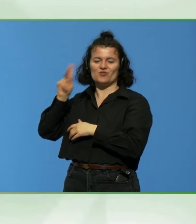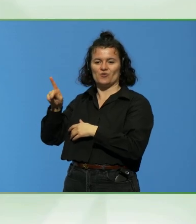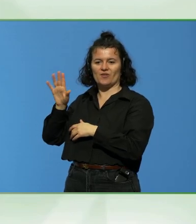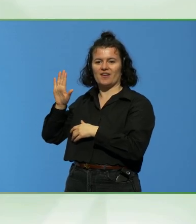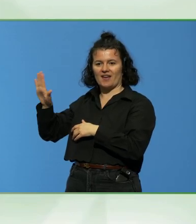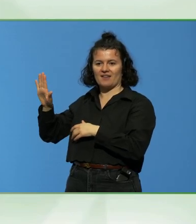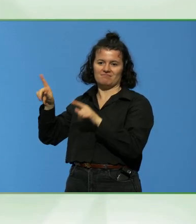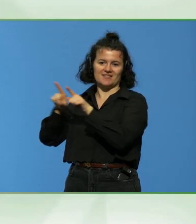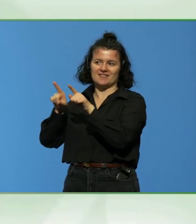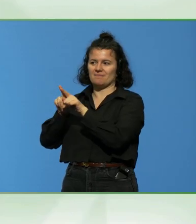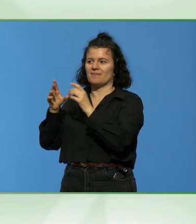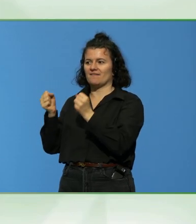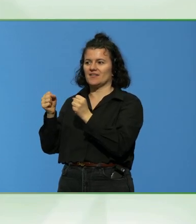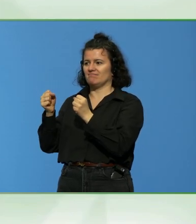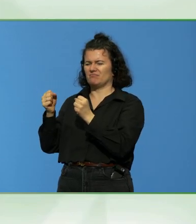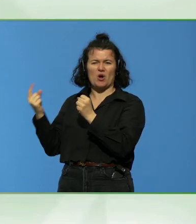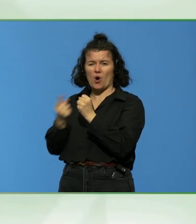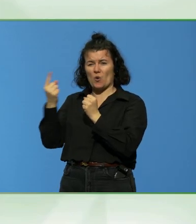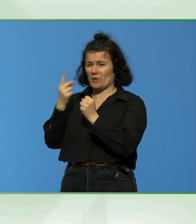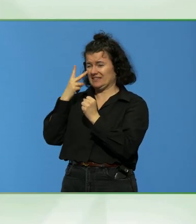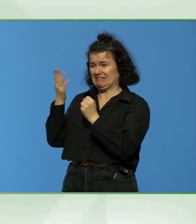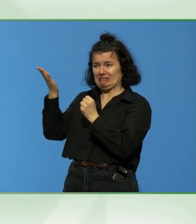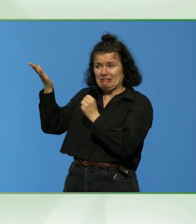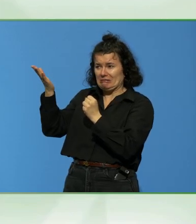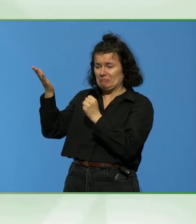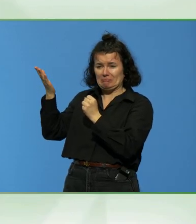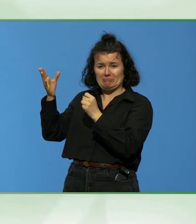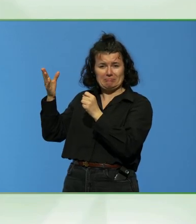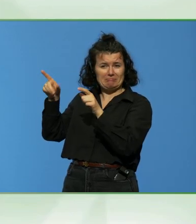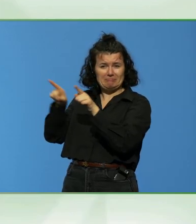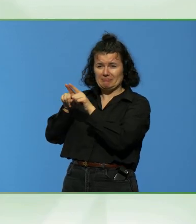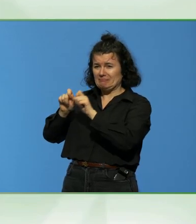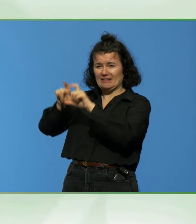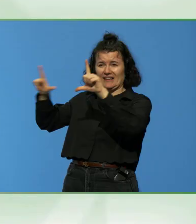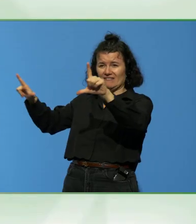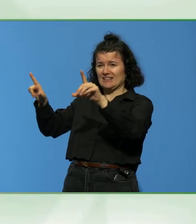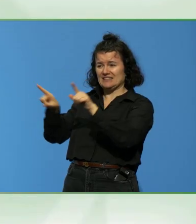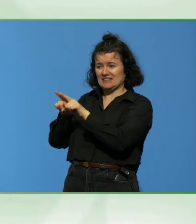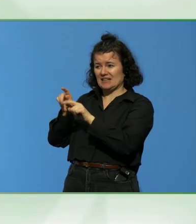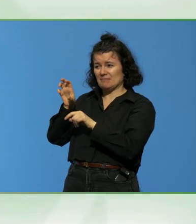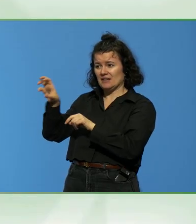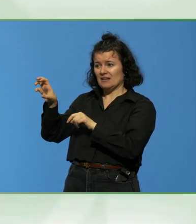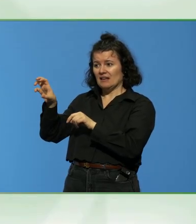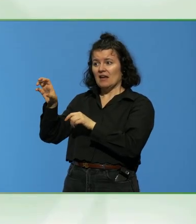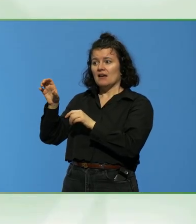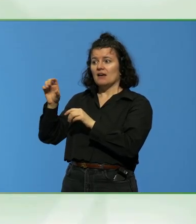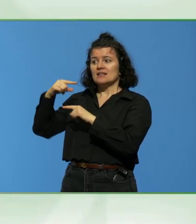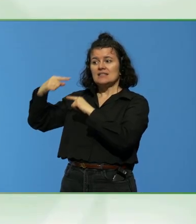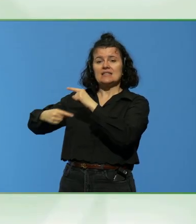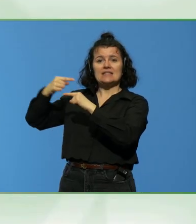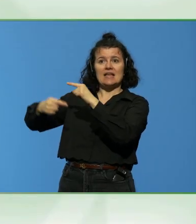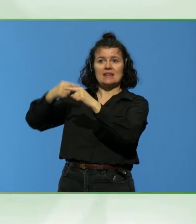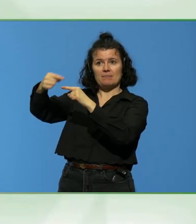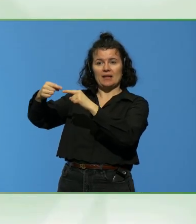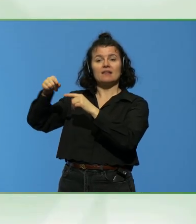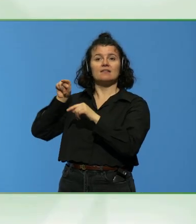on TV. I don't know why it's harder for people to do it with disability inclusion. And I think, that